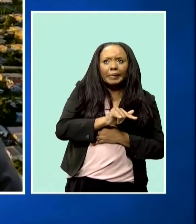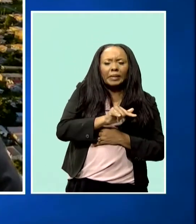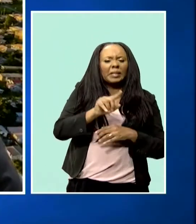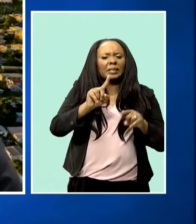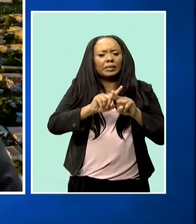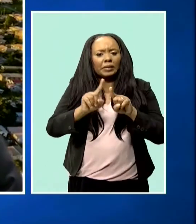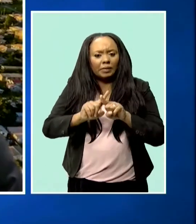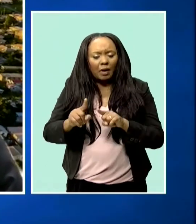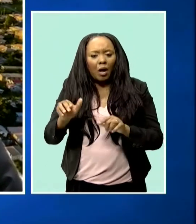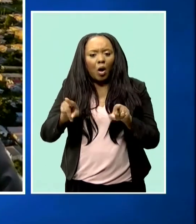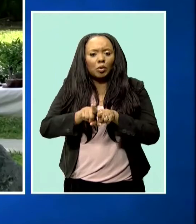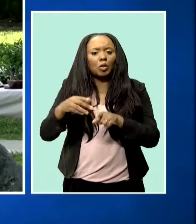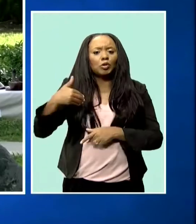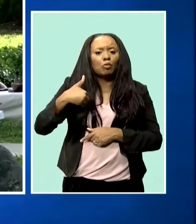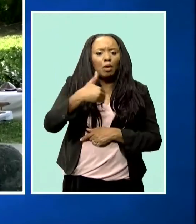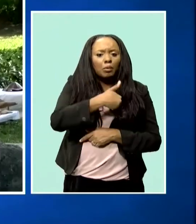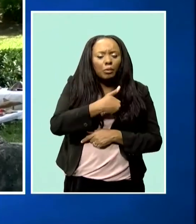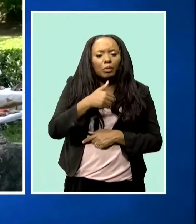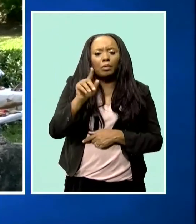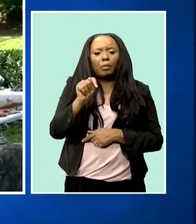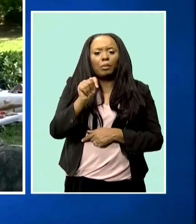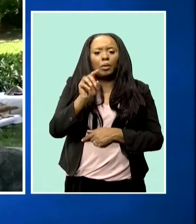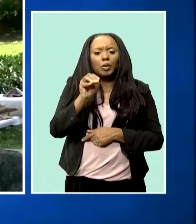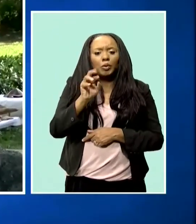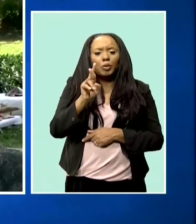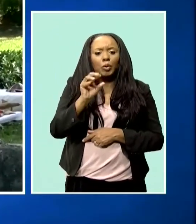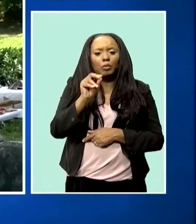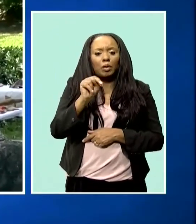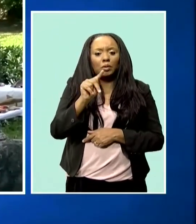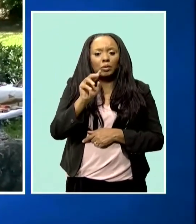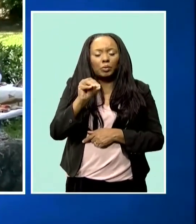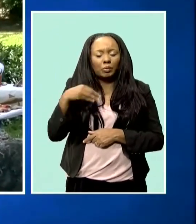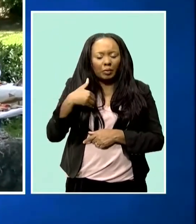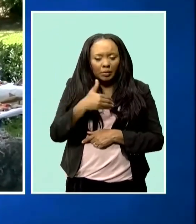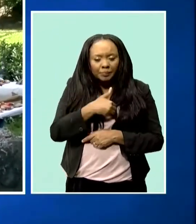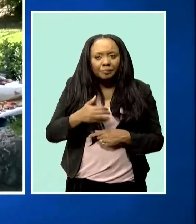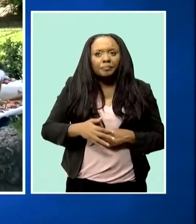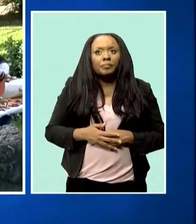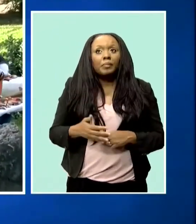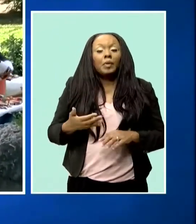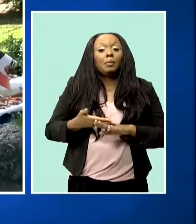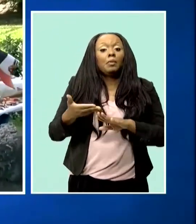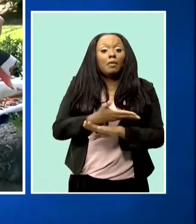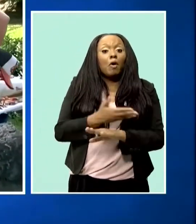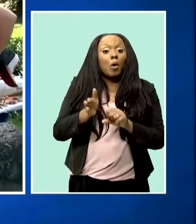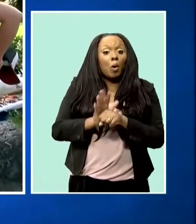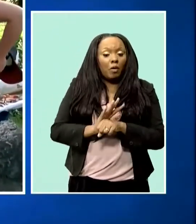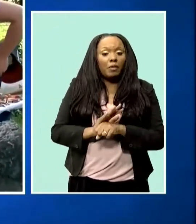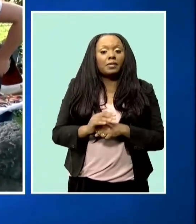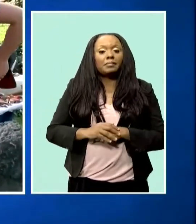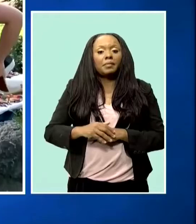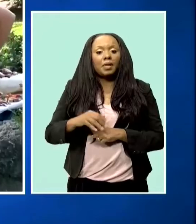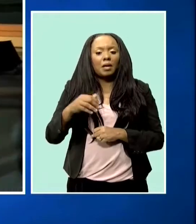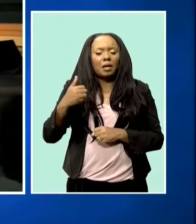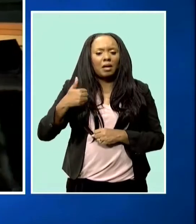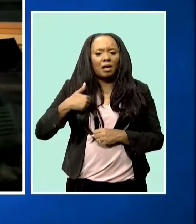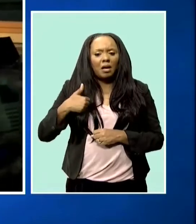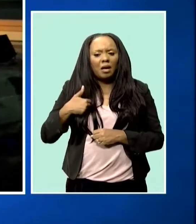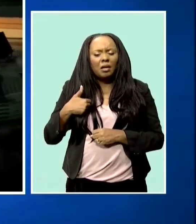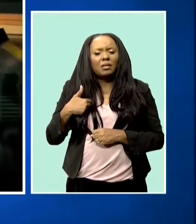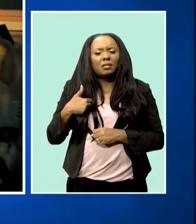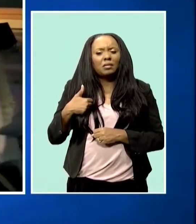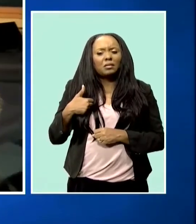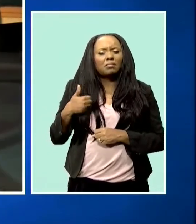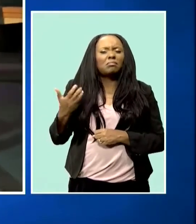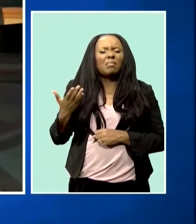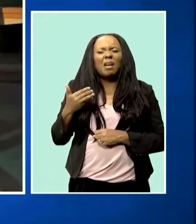through Toronto and Montreal. Prior to COVID-19, Canada accounted for approximately 13 to 15%